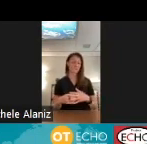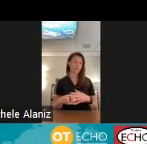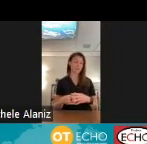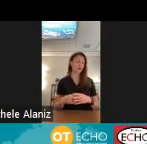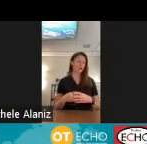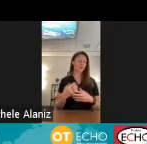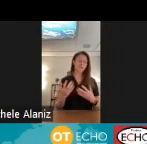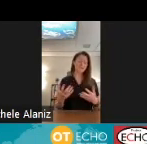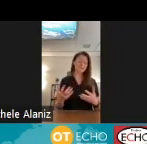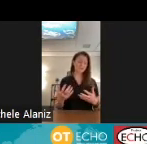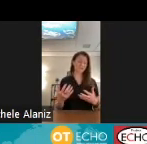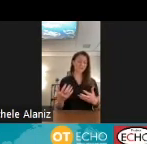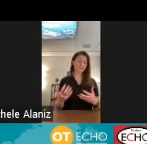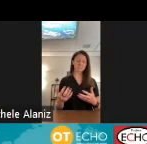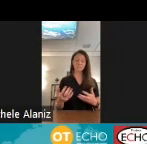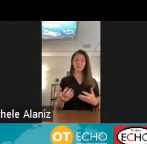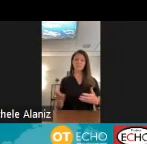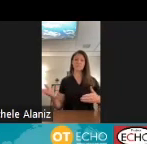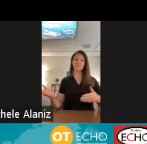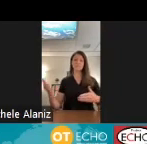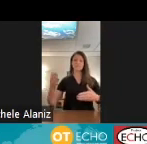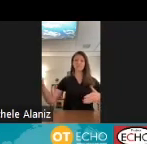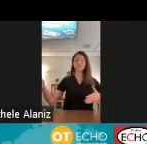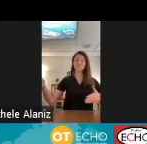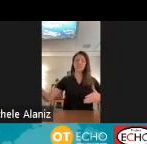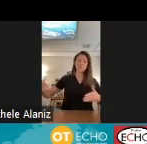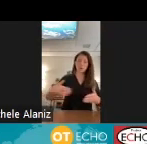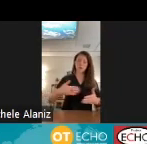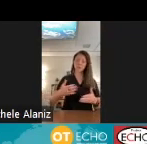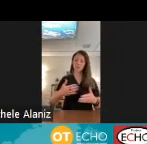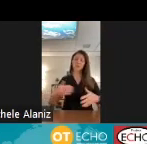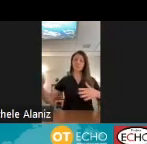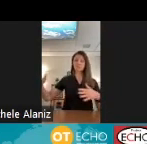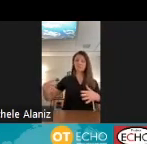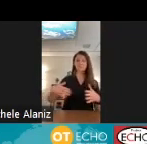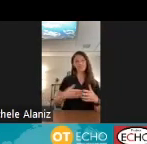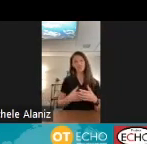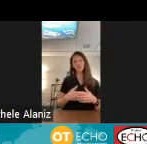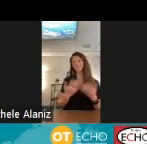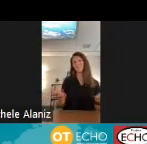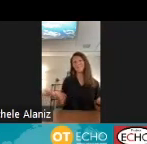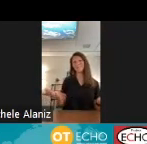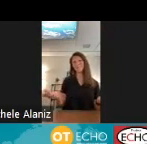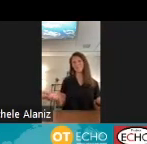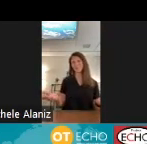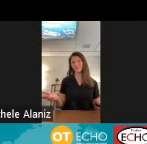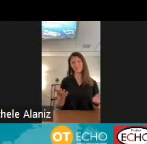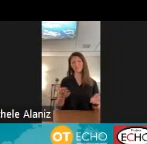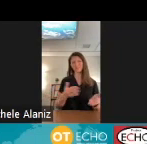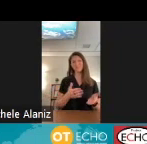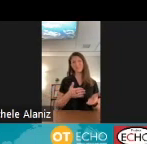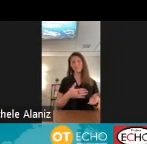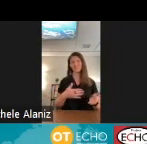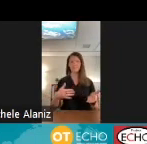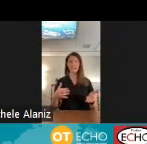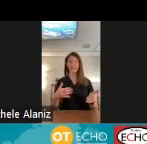get somewhere. Or one thing that she brought up to me is when she tries to park her car, sometimes when you go to park, you don't get it just right the first